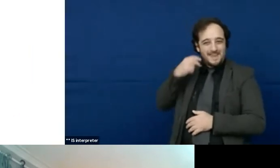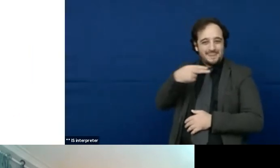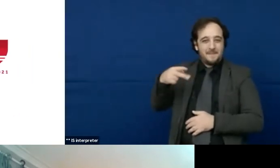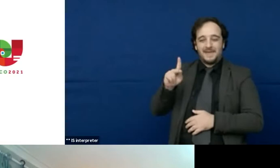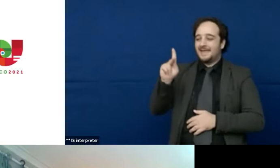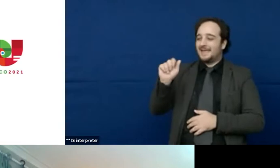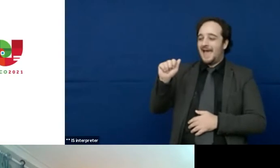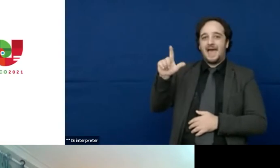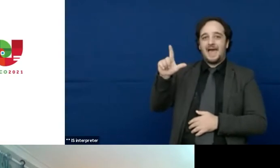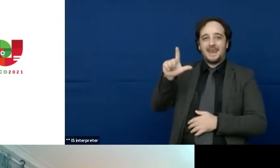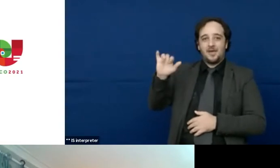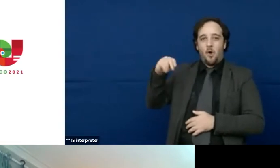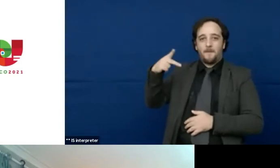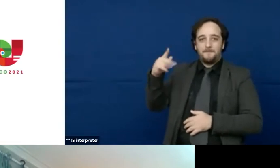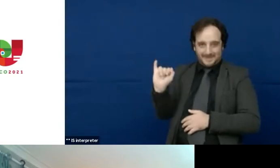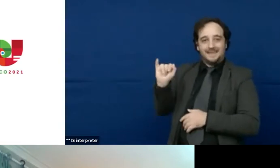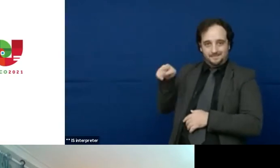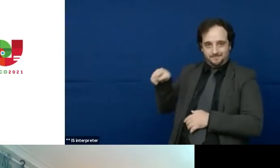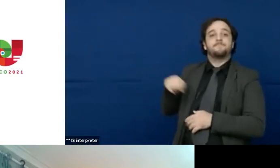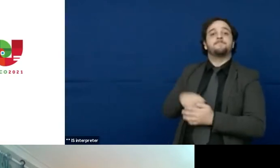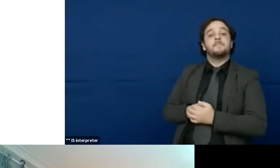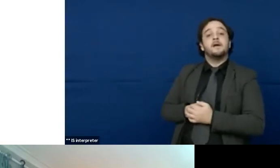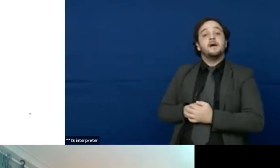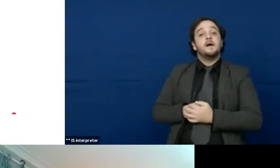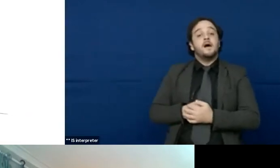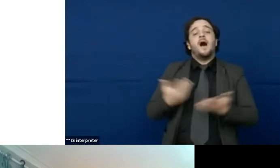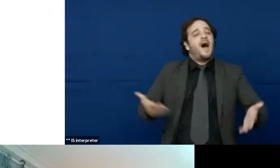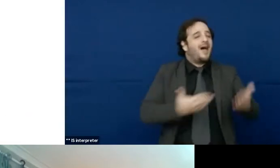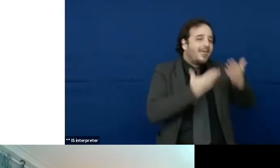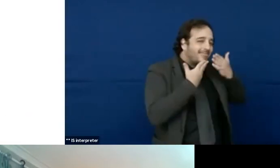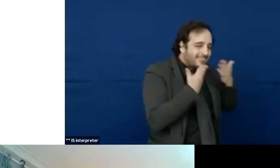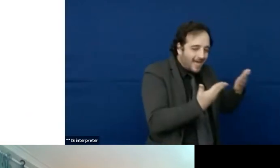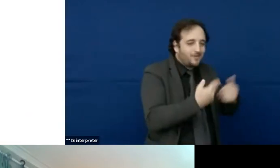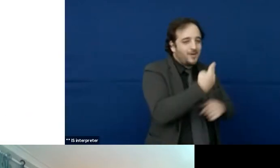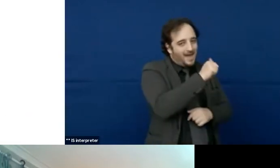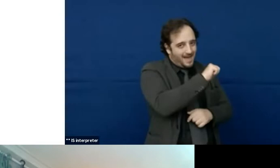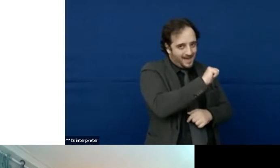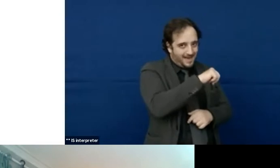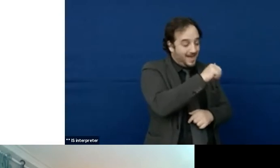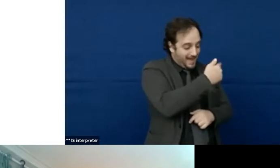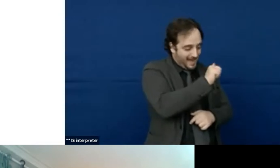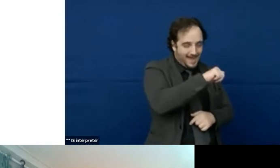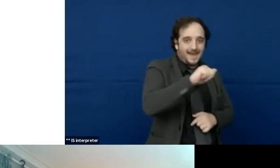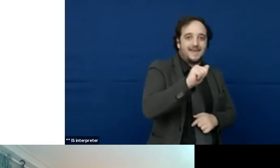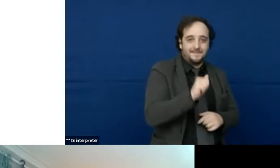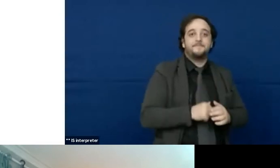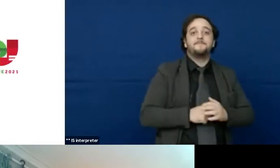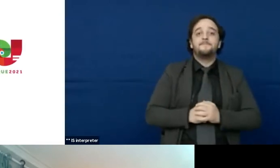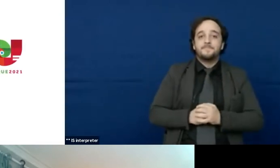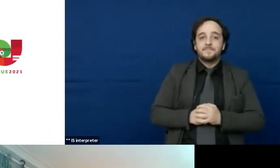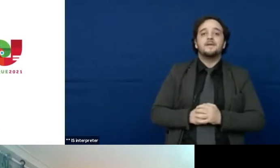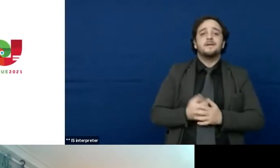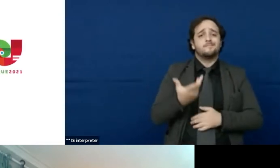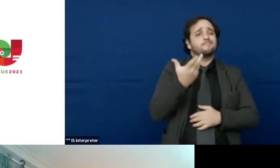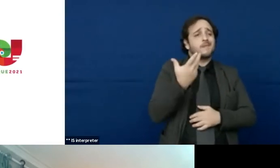Urpilainen, Commissioner for International Partnerships at the European Commission, in order to provide us an